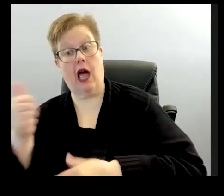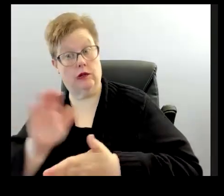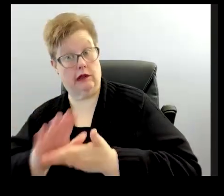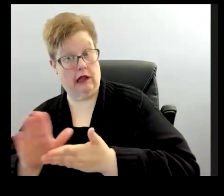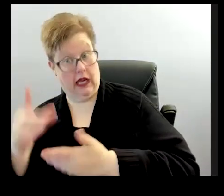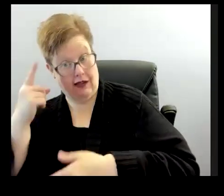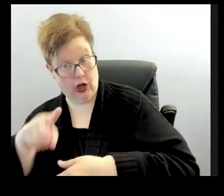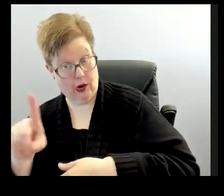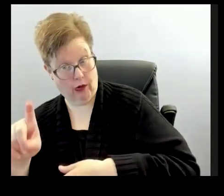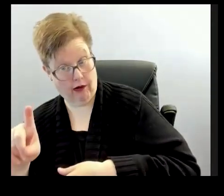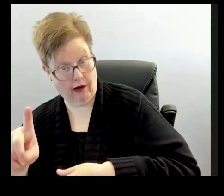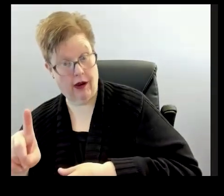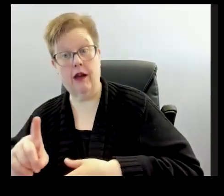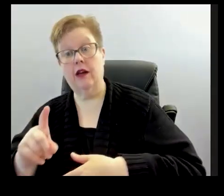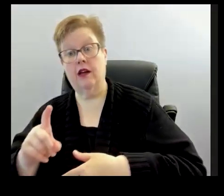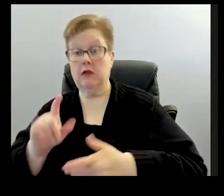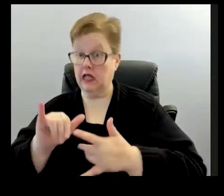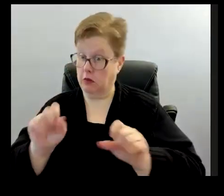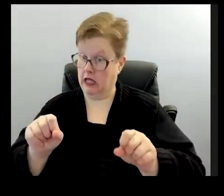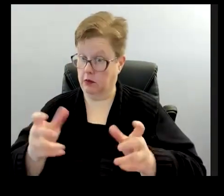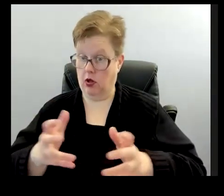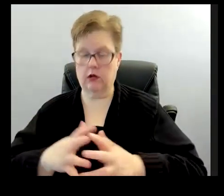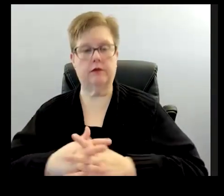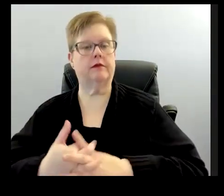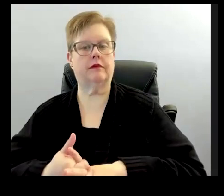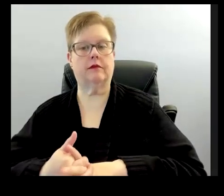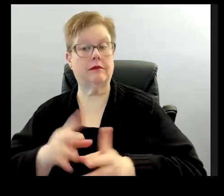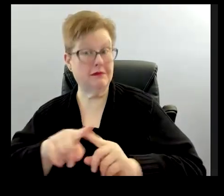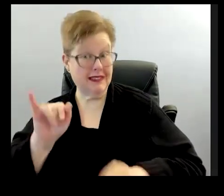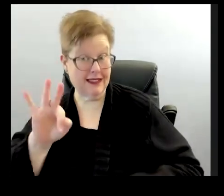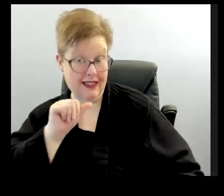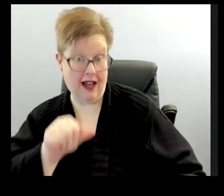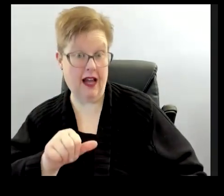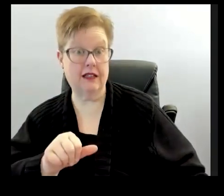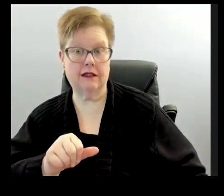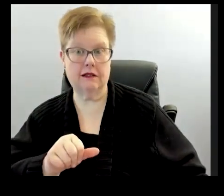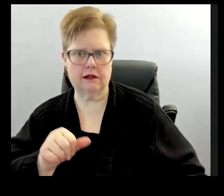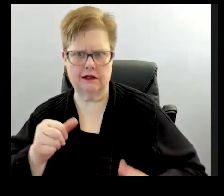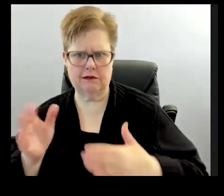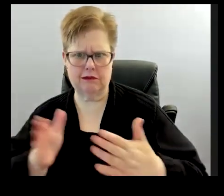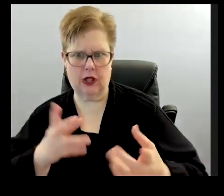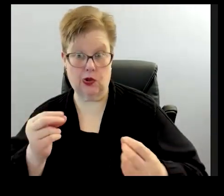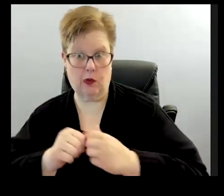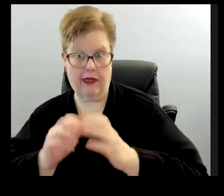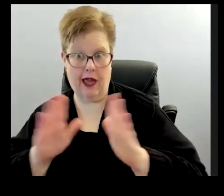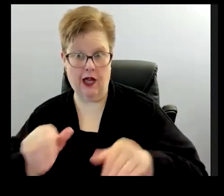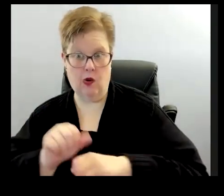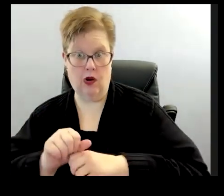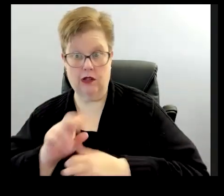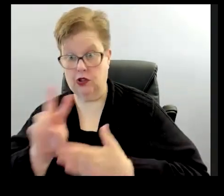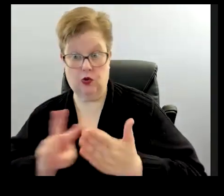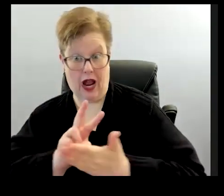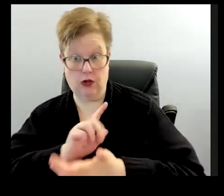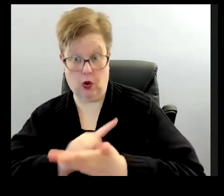for you? Because that might be possible. But if not, well, what are you going to do with that housework? Is 2 hours a